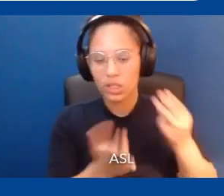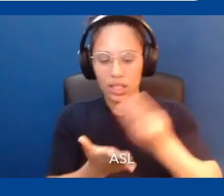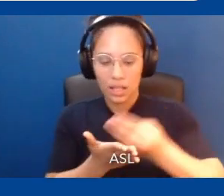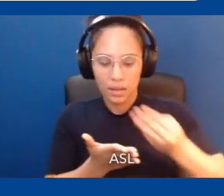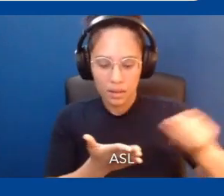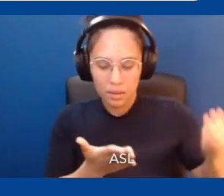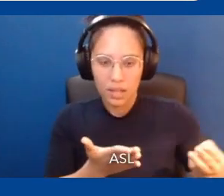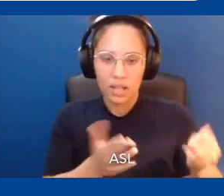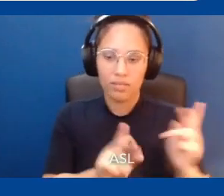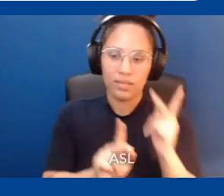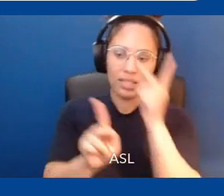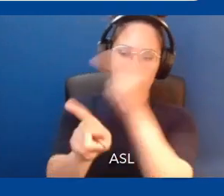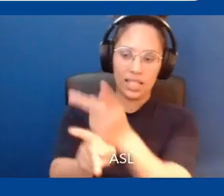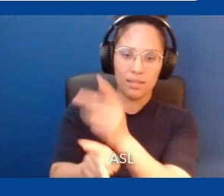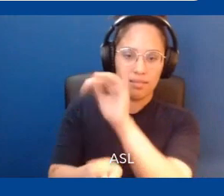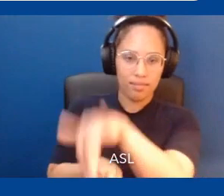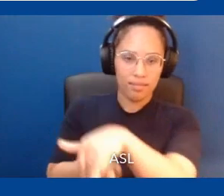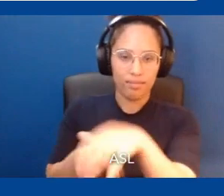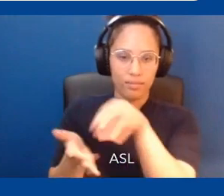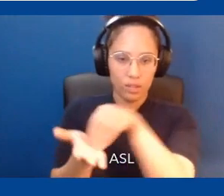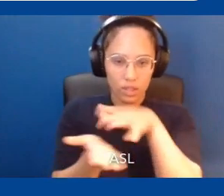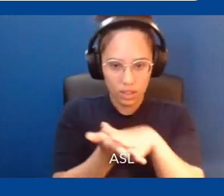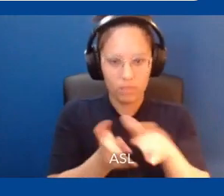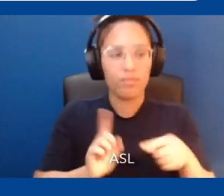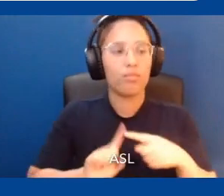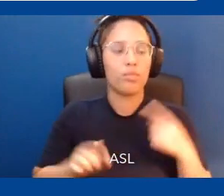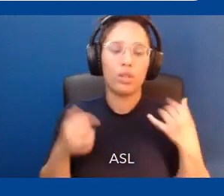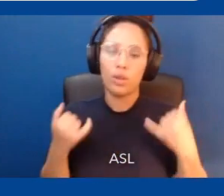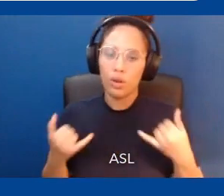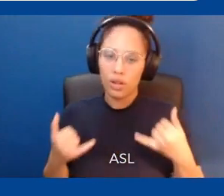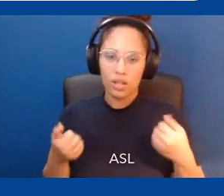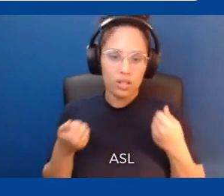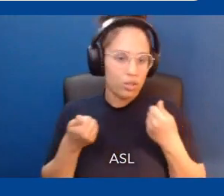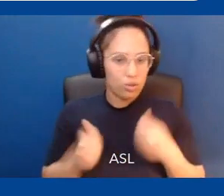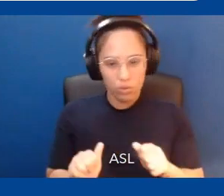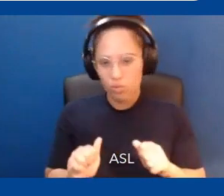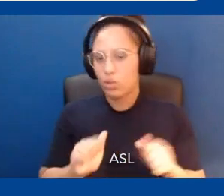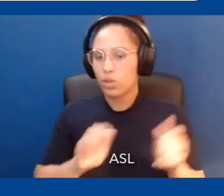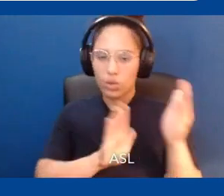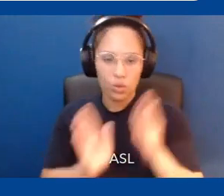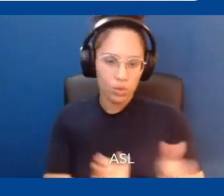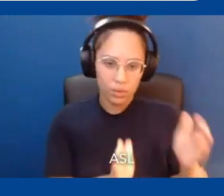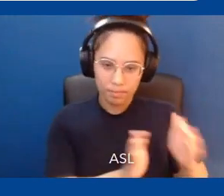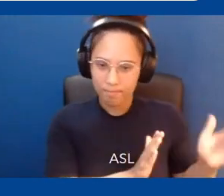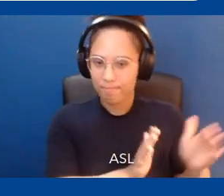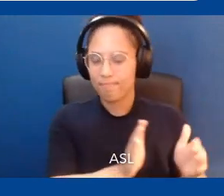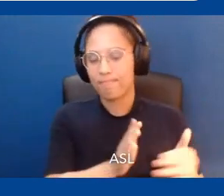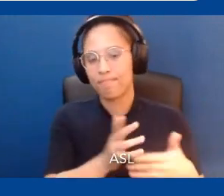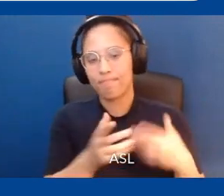for now, it's trying to organize in a digital way.